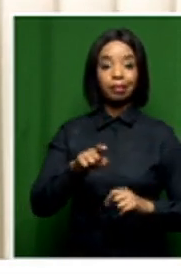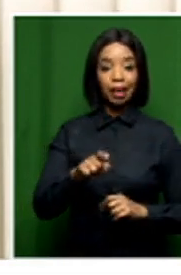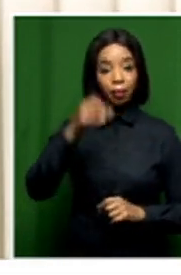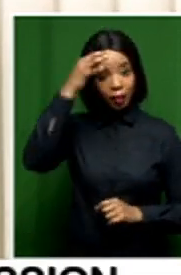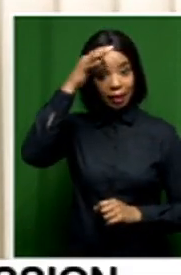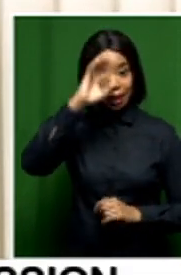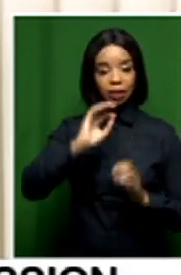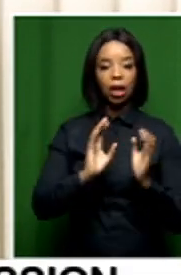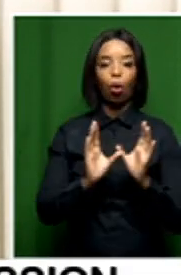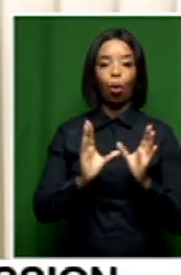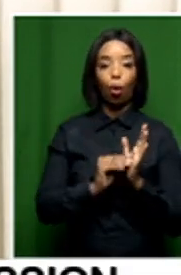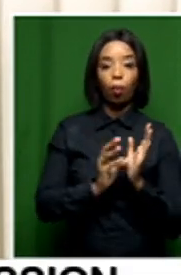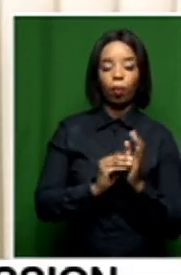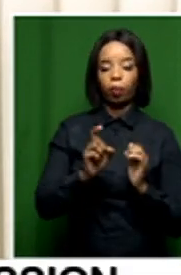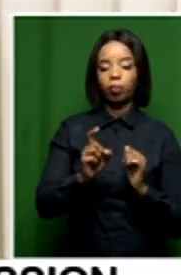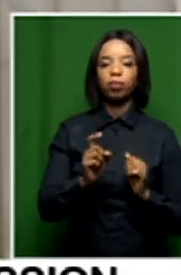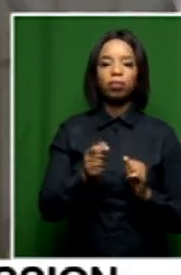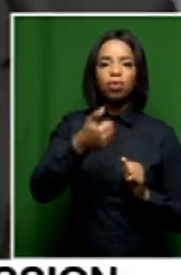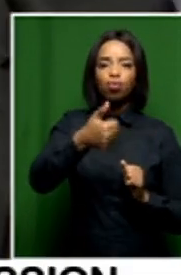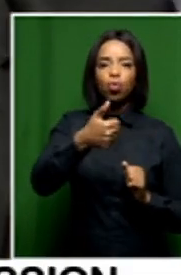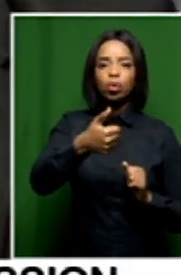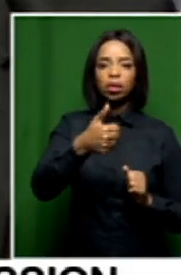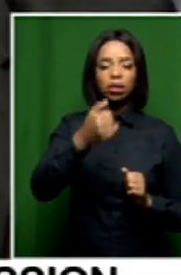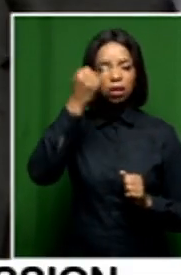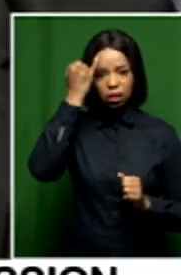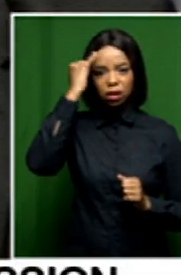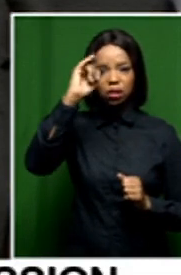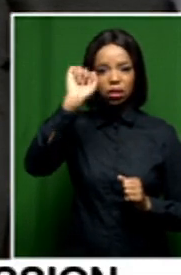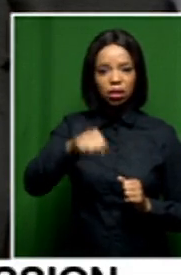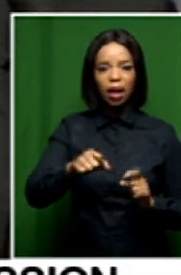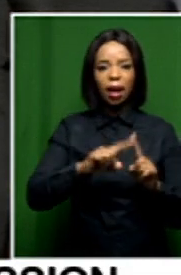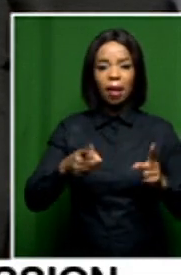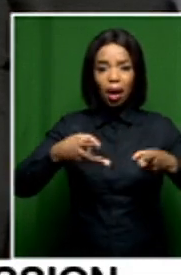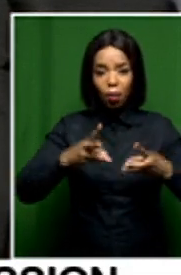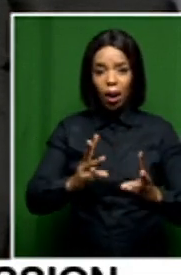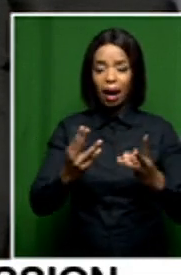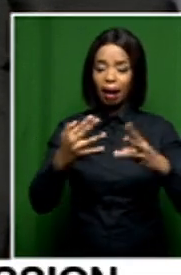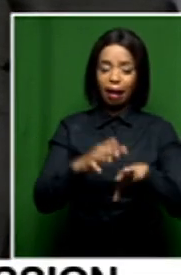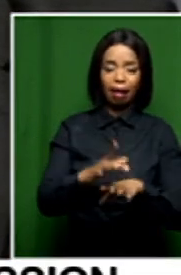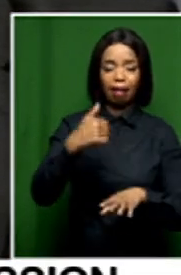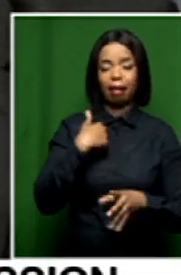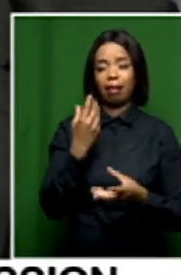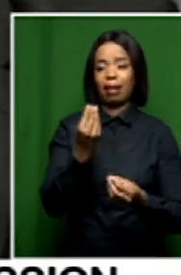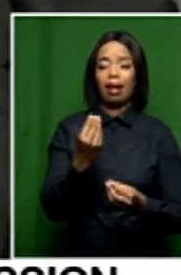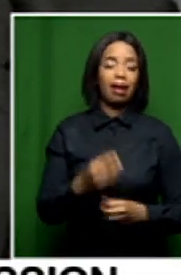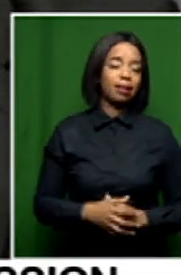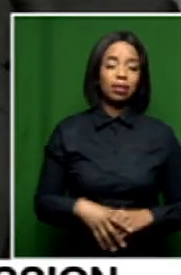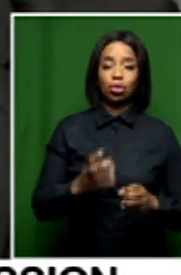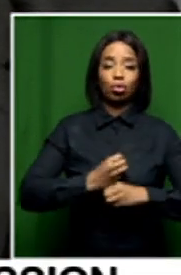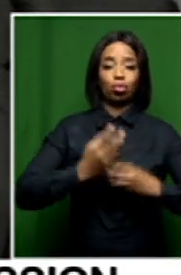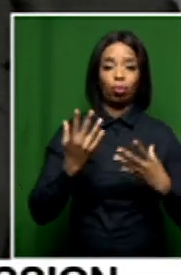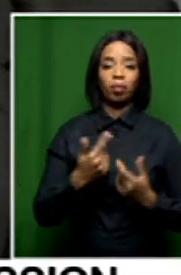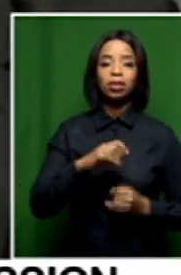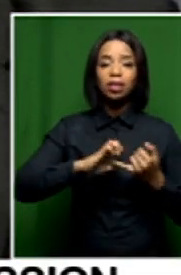good idea. However, the way in which we have implemented it is a bit too much. Trying to find what is wrong in each and every single